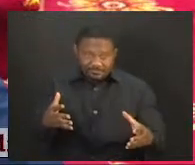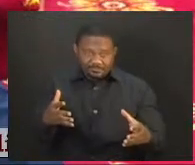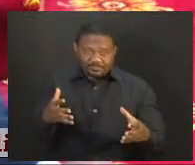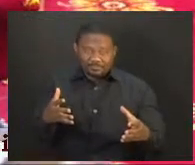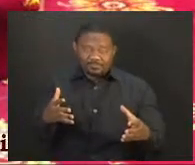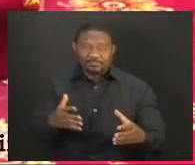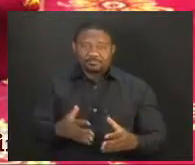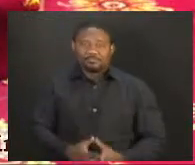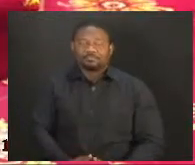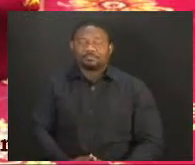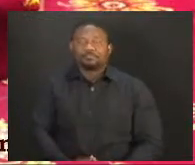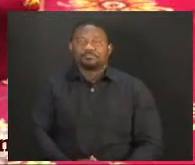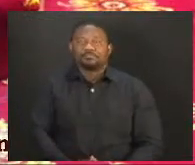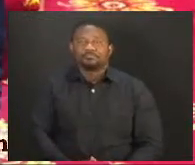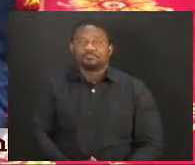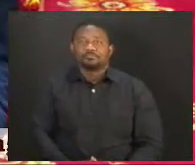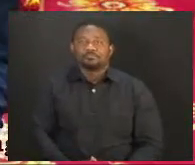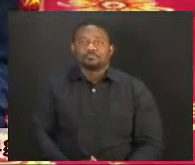Keke.